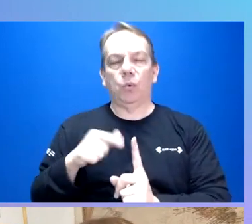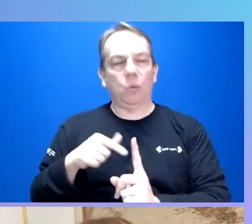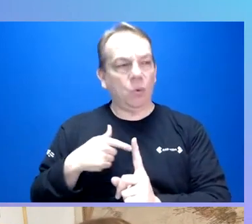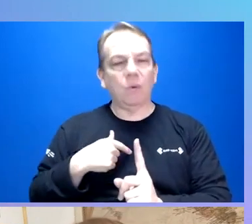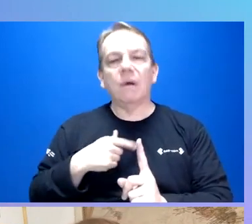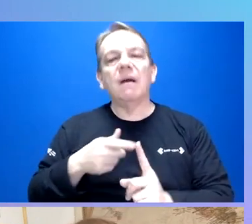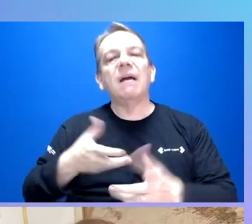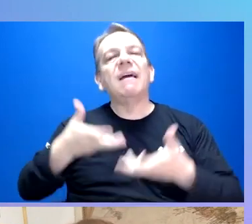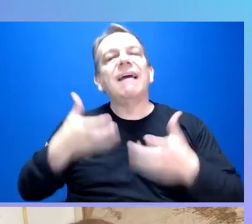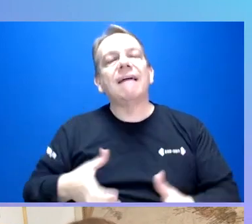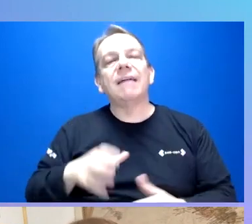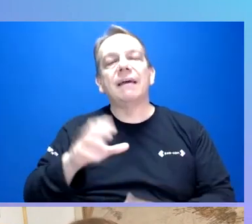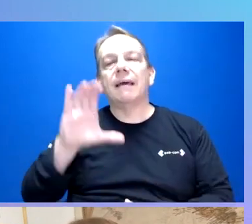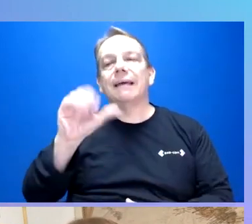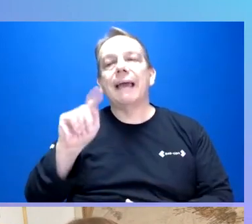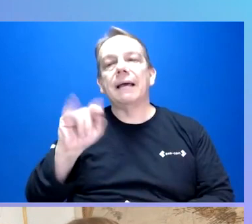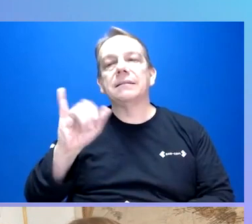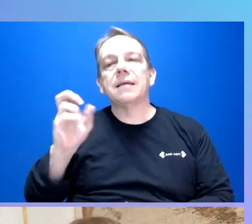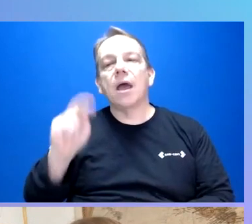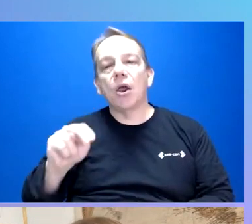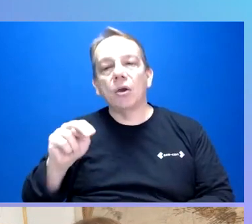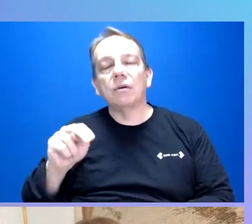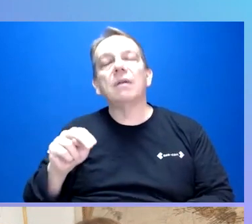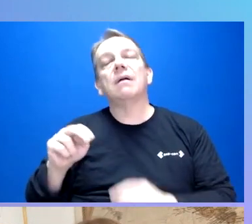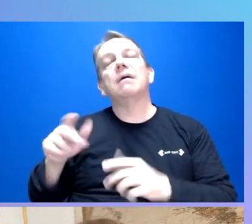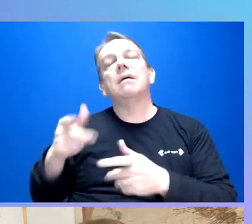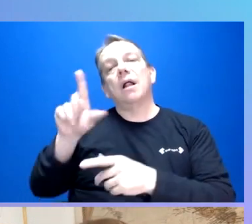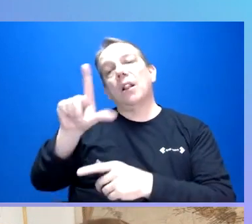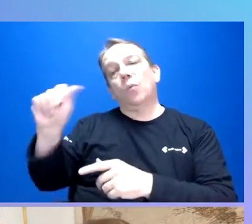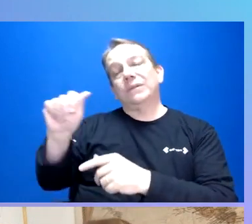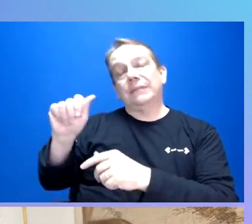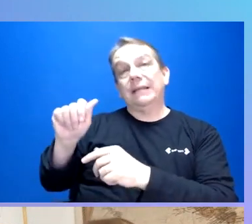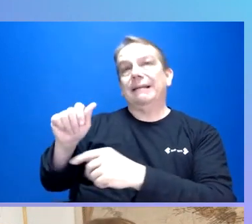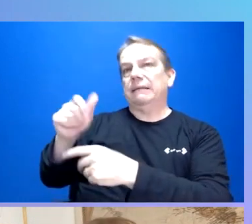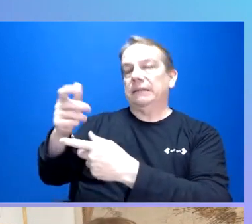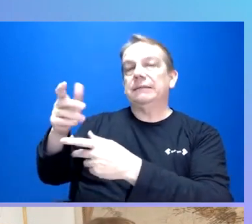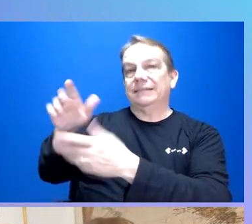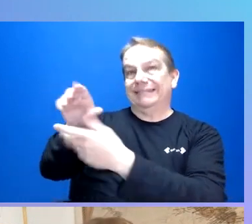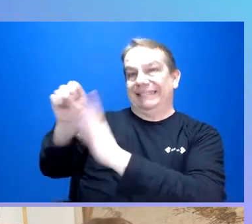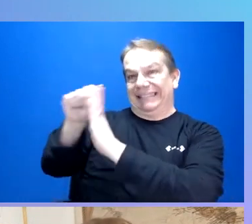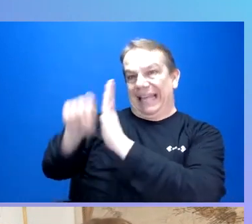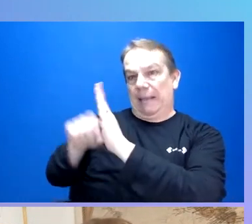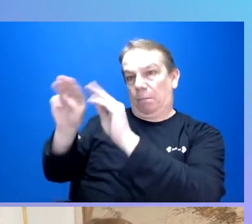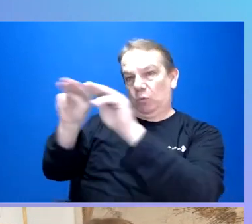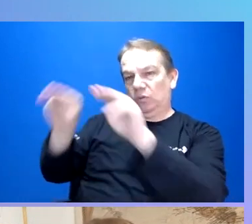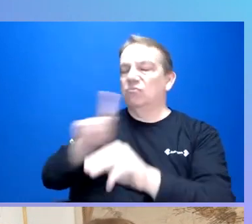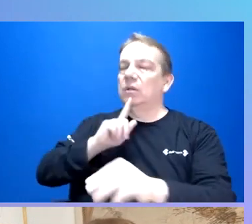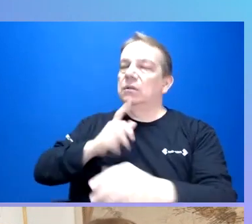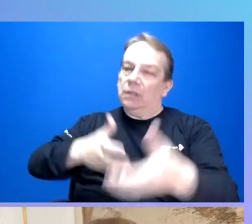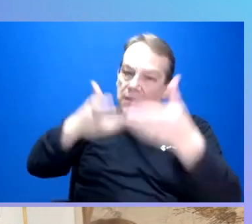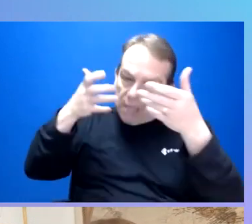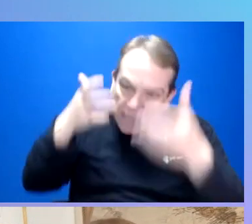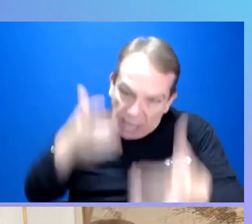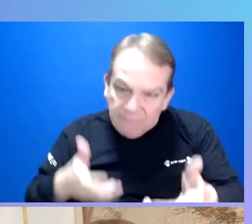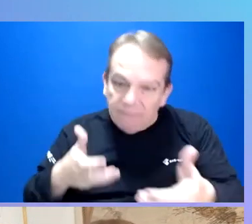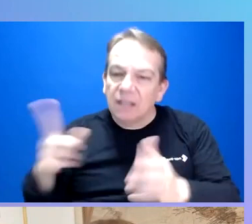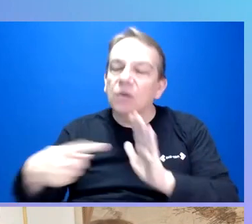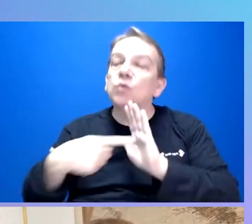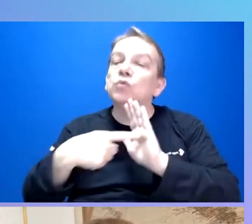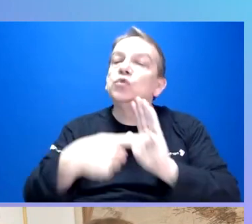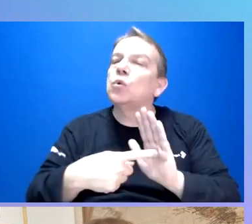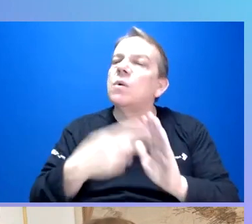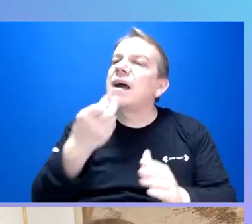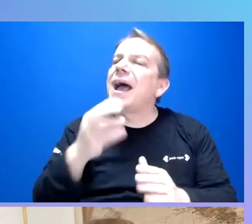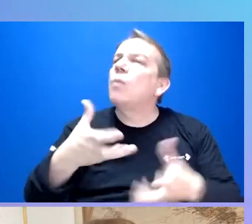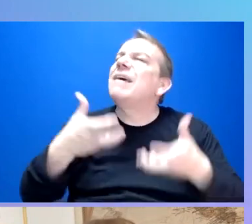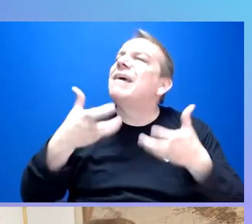iron kettle from the Louisiana State Museum that was remarkably heavy. And the curator wanted to show just how heavy it was,